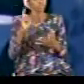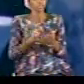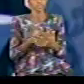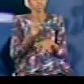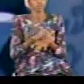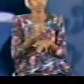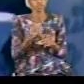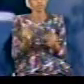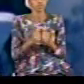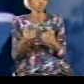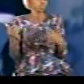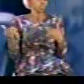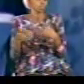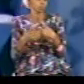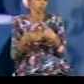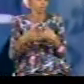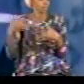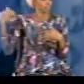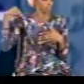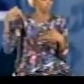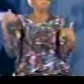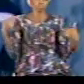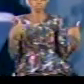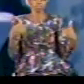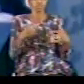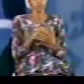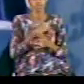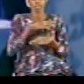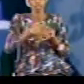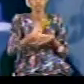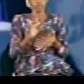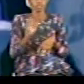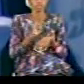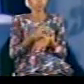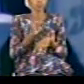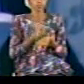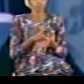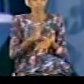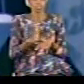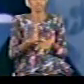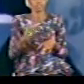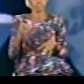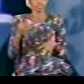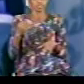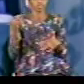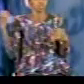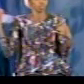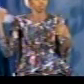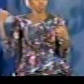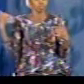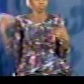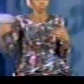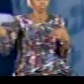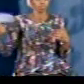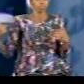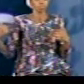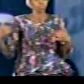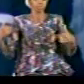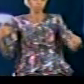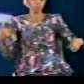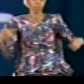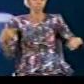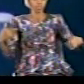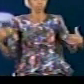tonight, there was dominion over backache, and it is gone completely. And then I can tell you that